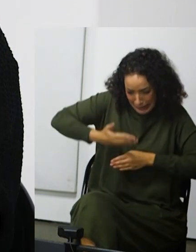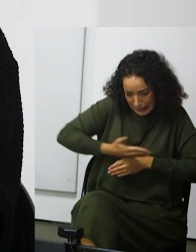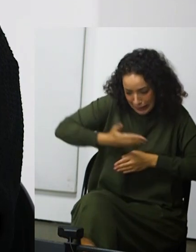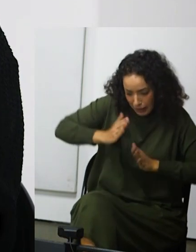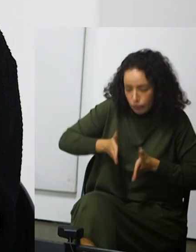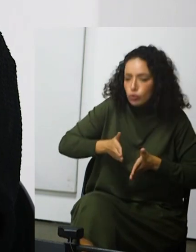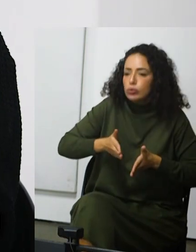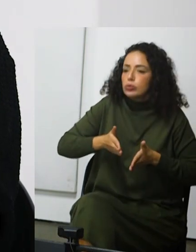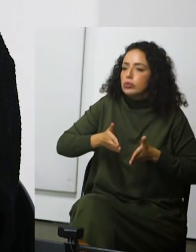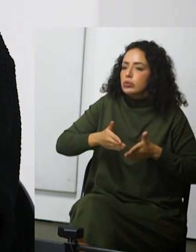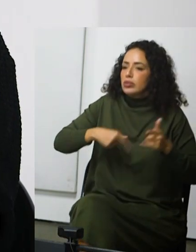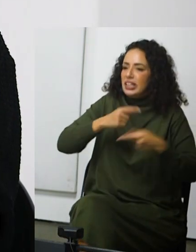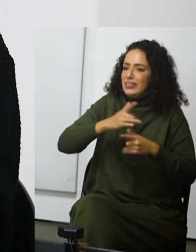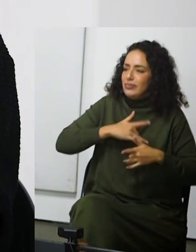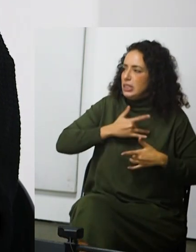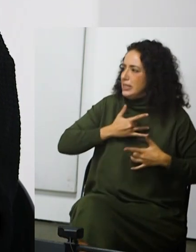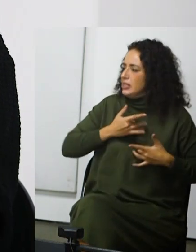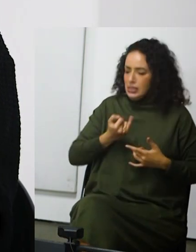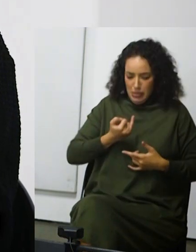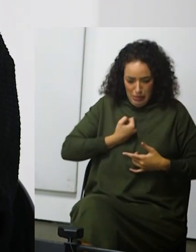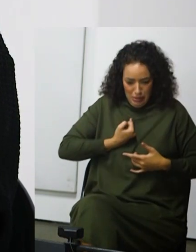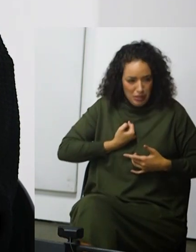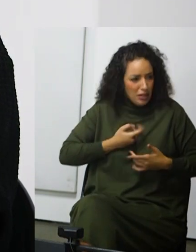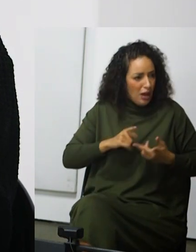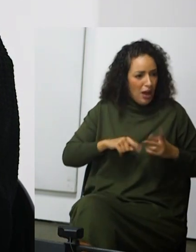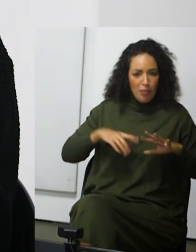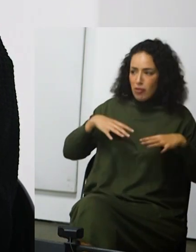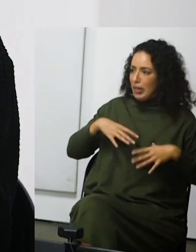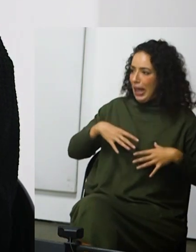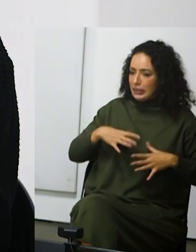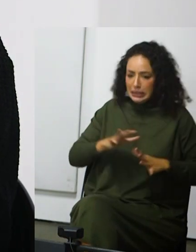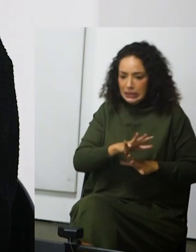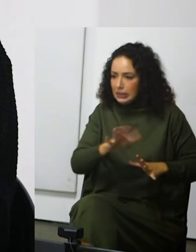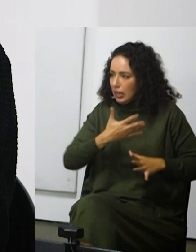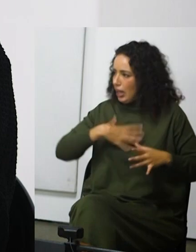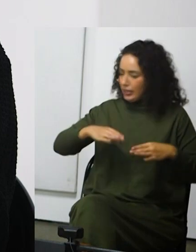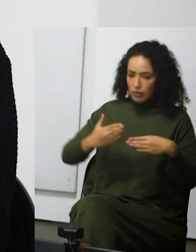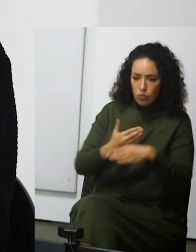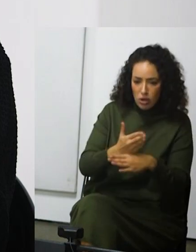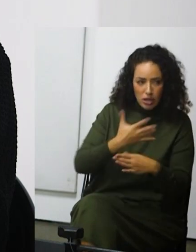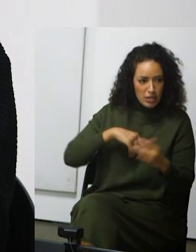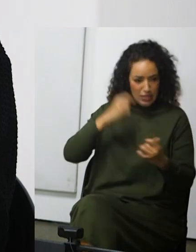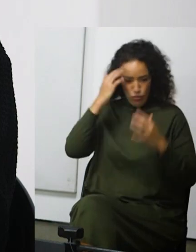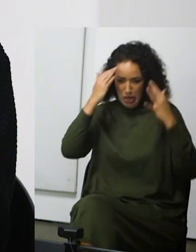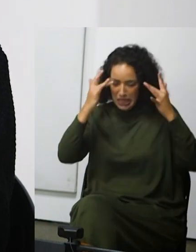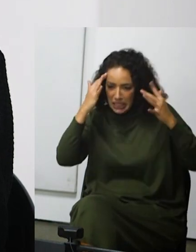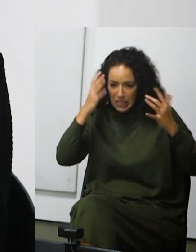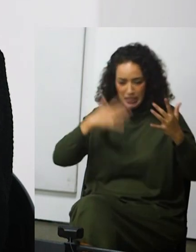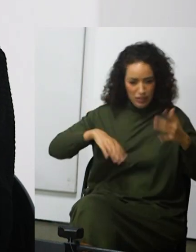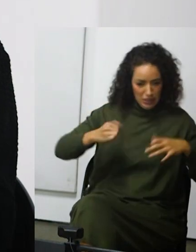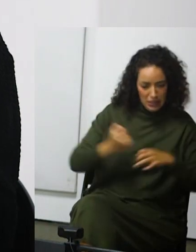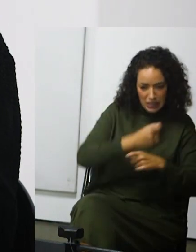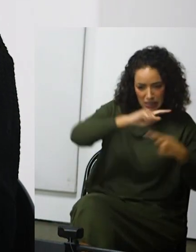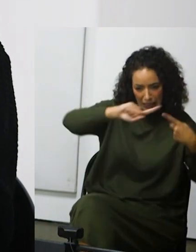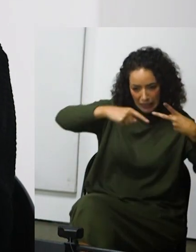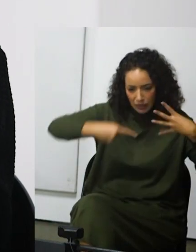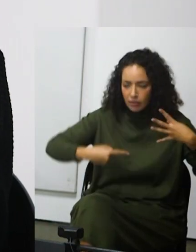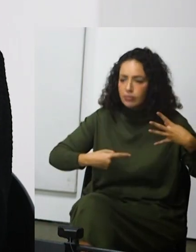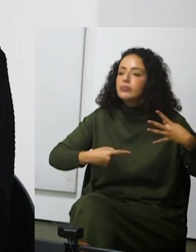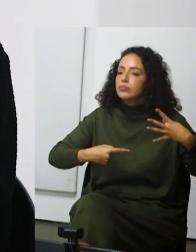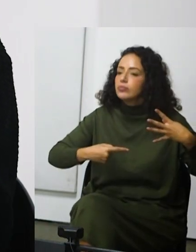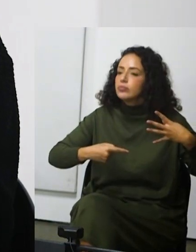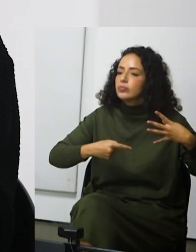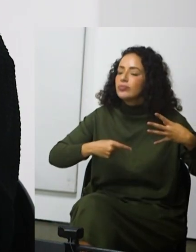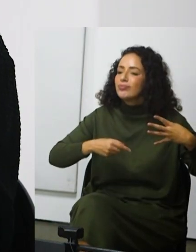you have to be making something, but I guess also thinking about something. And I think I'm hoping that